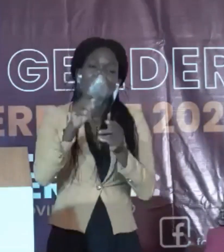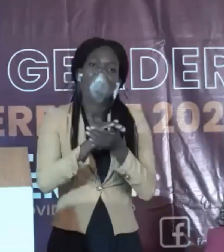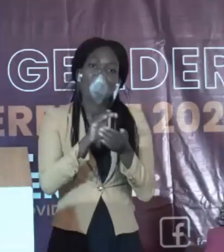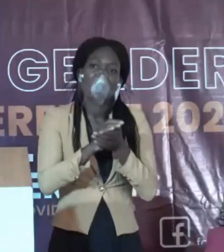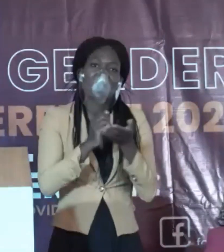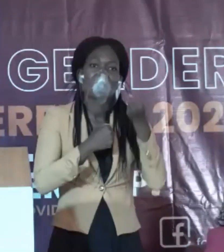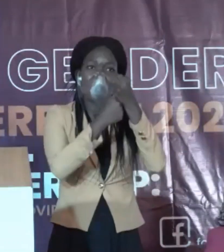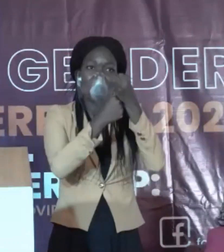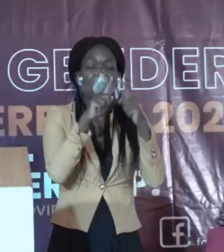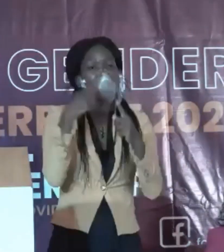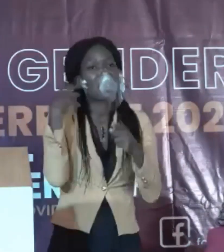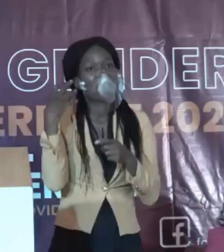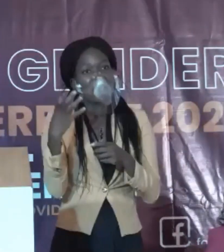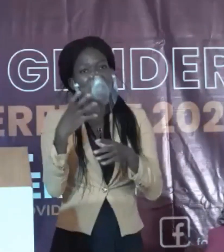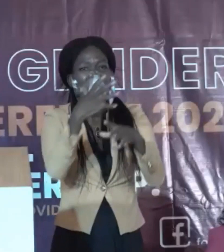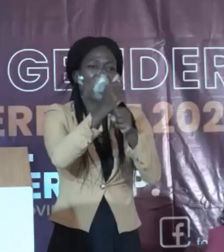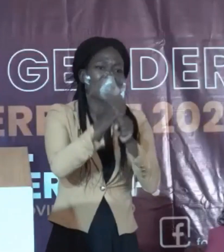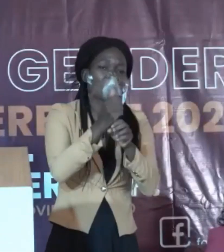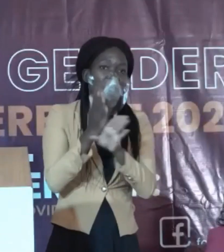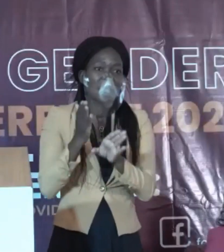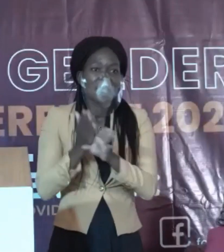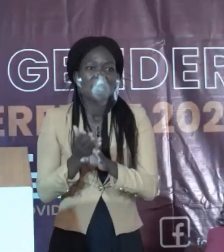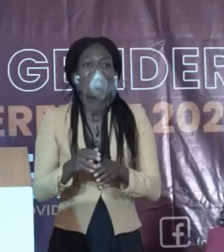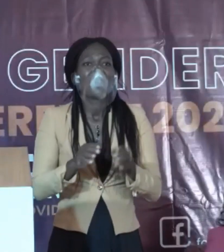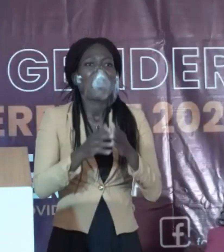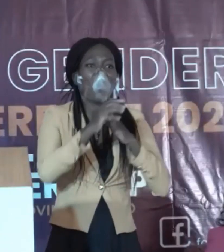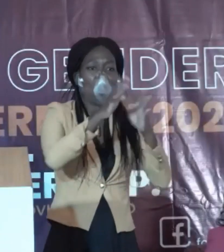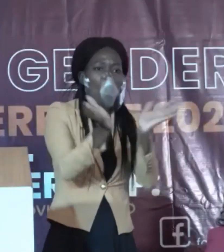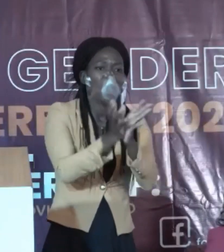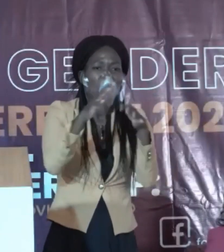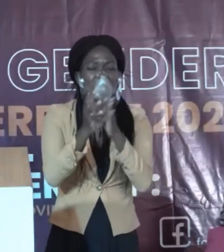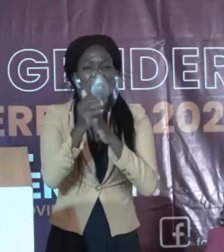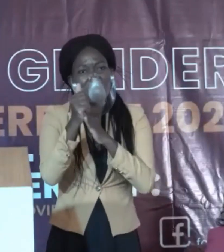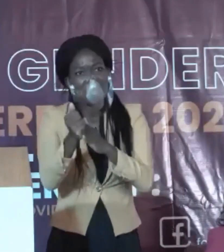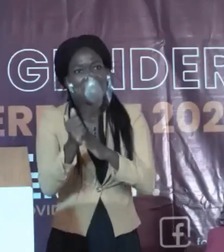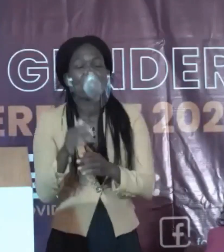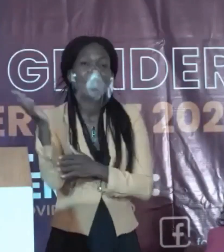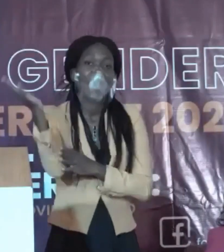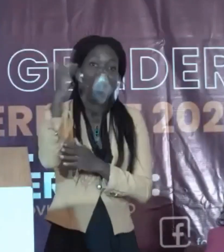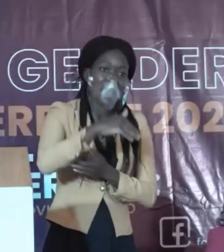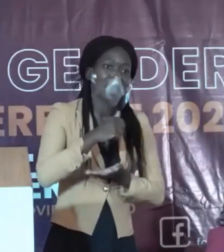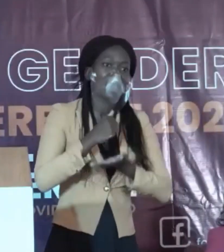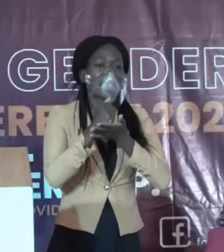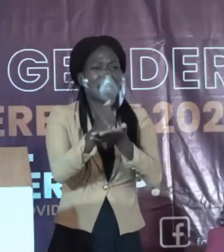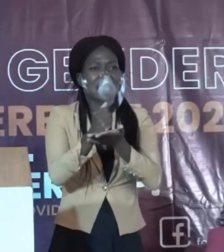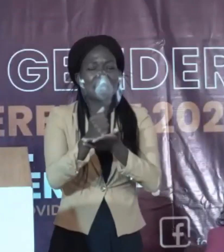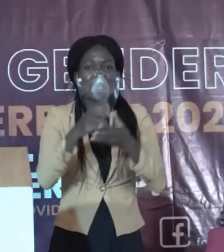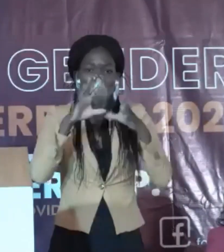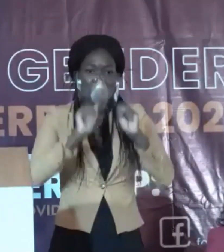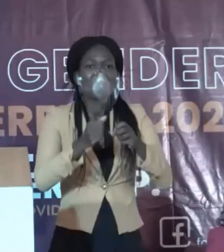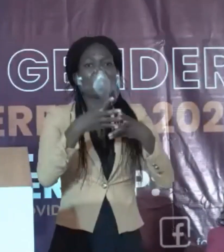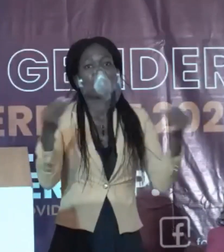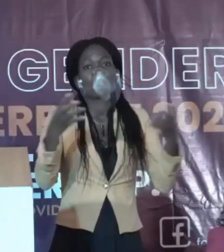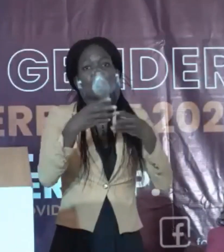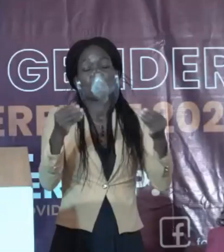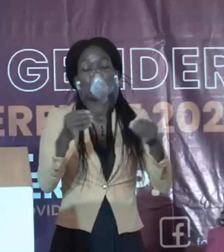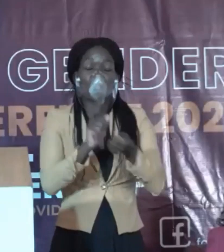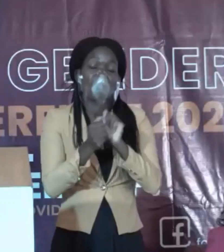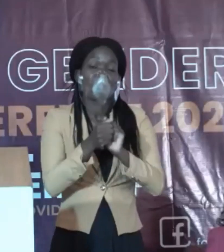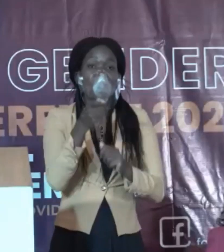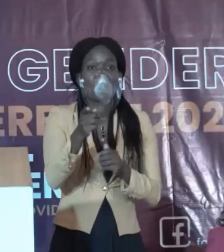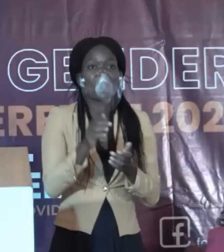and other businesses to come up with local-based technologies to avail a variety of solutions for efficiency, such